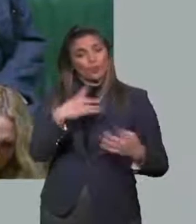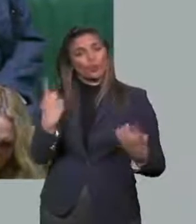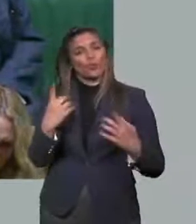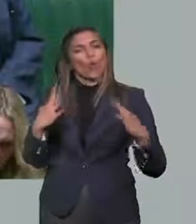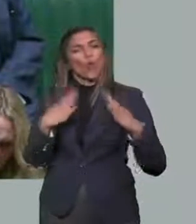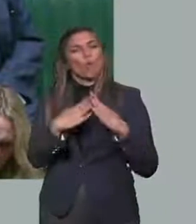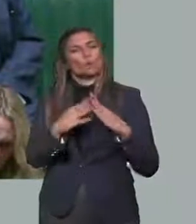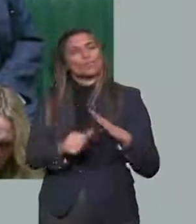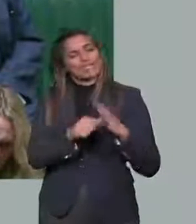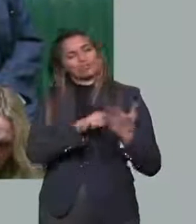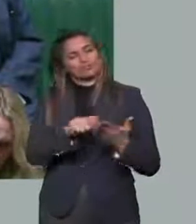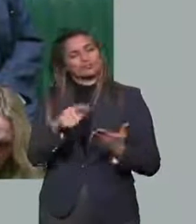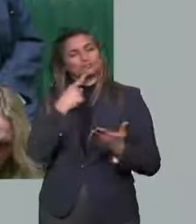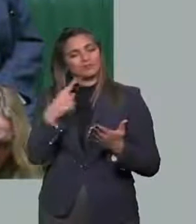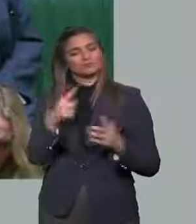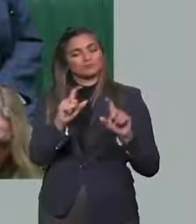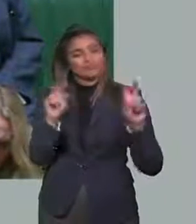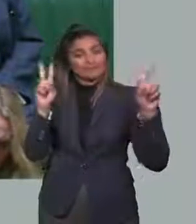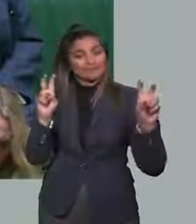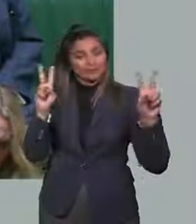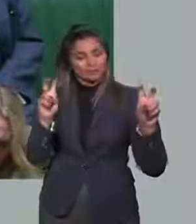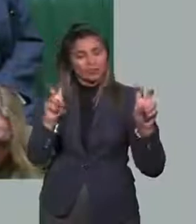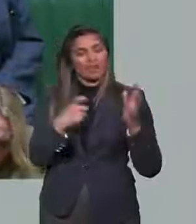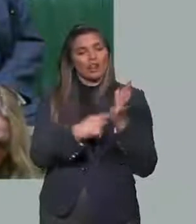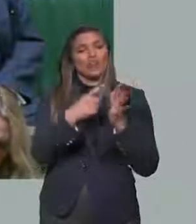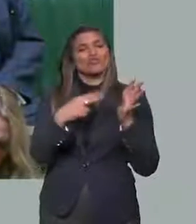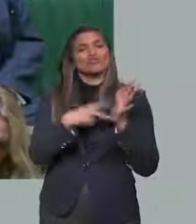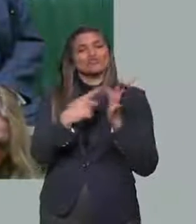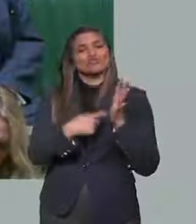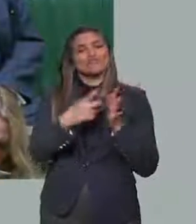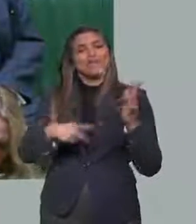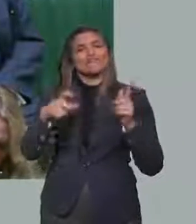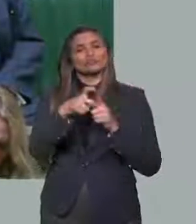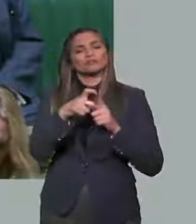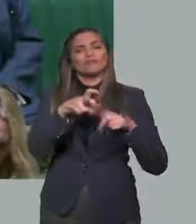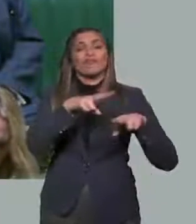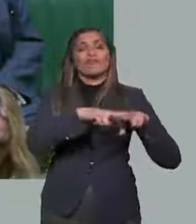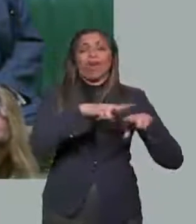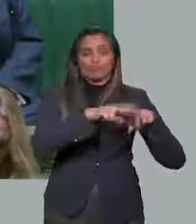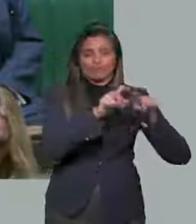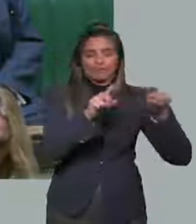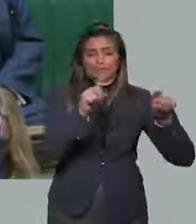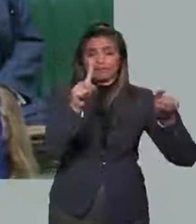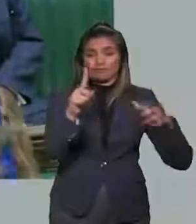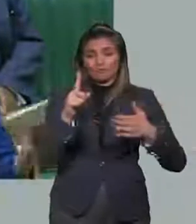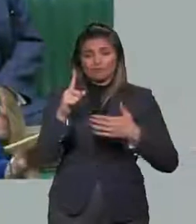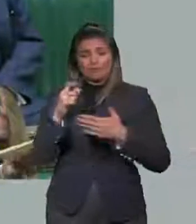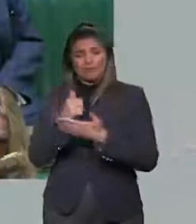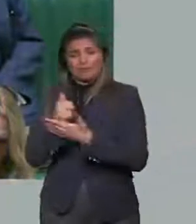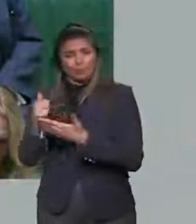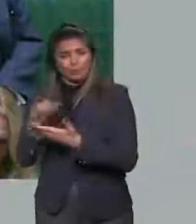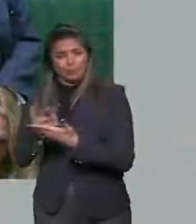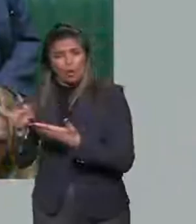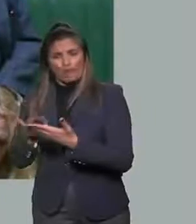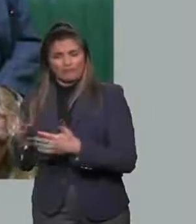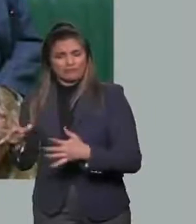includes his title, Reverend Father, under his name. This is causing the Passport Office